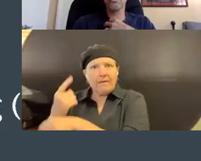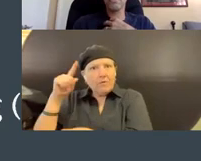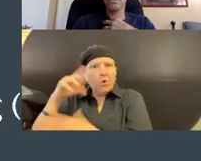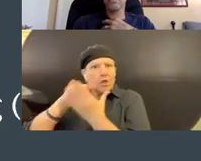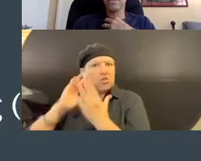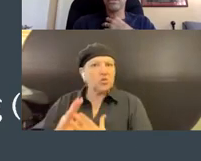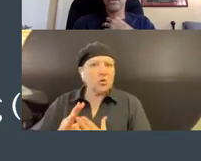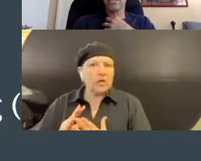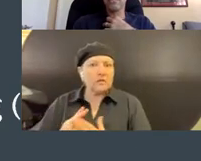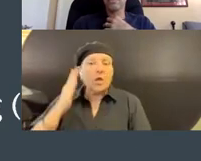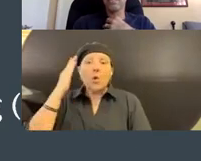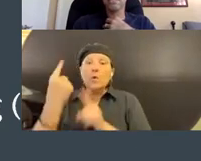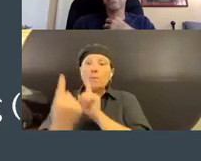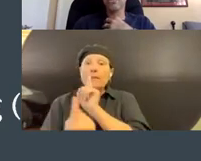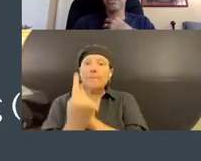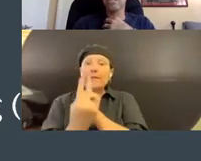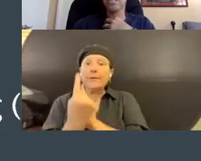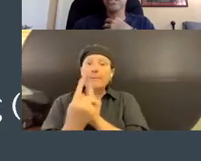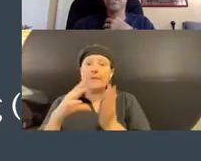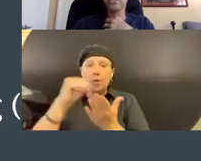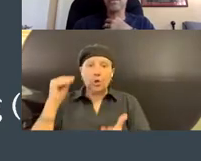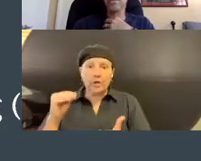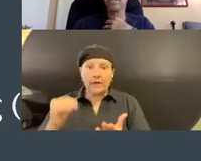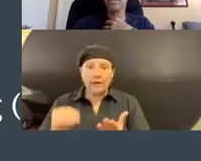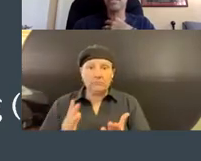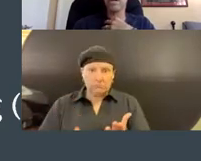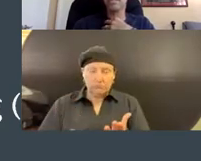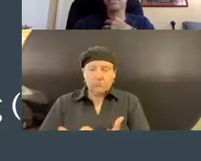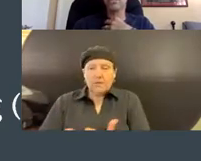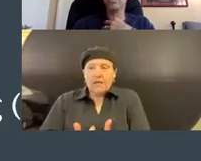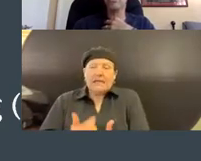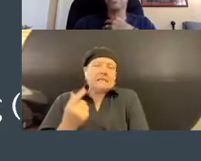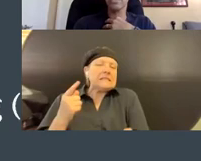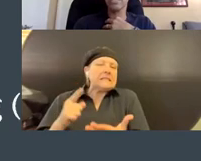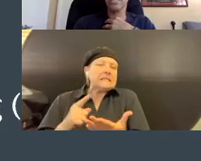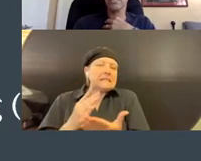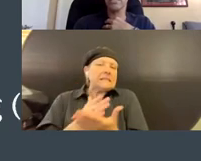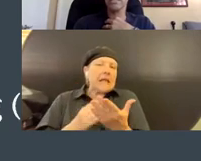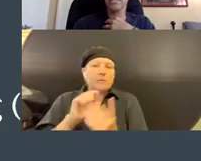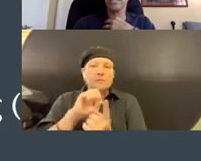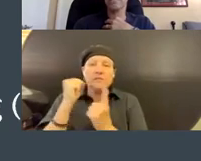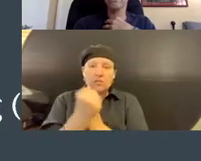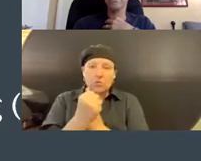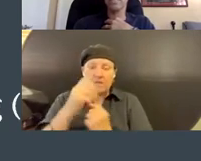There'll be peer-to-peer learning. So in some situations, the teachers might break the kids off into a